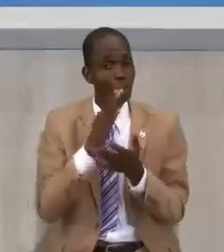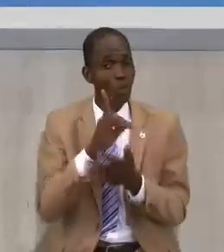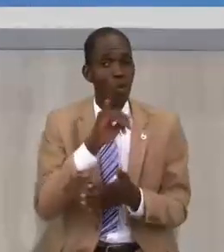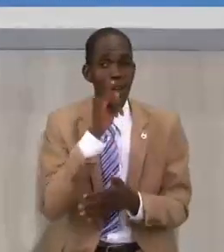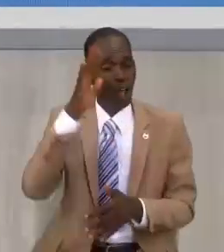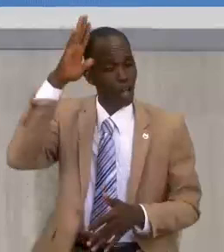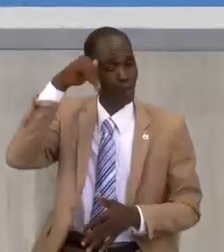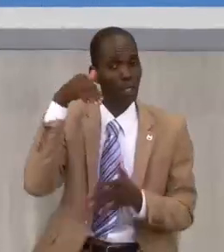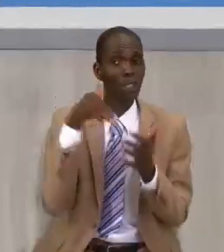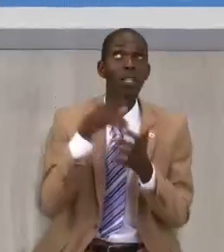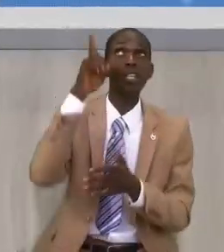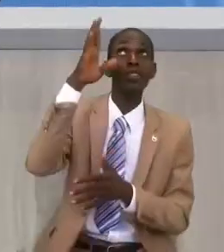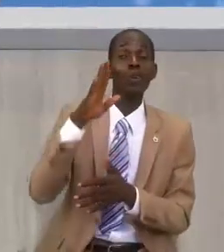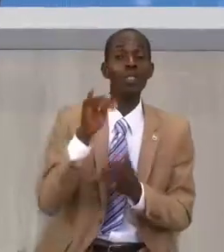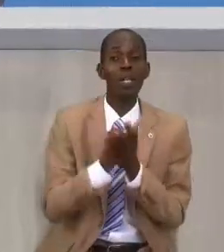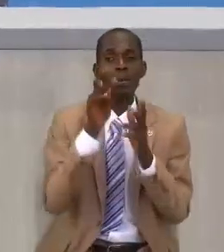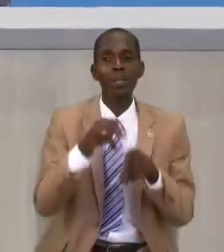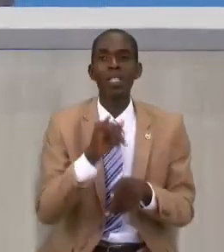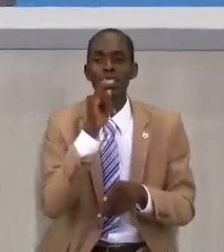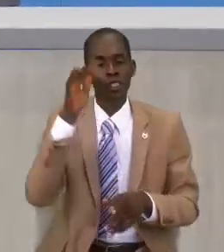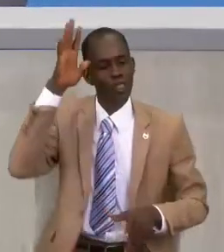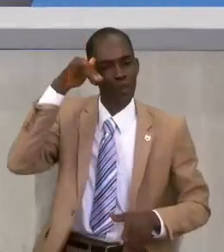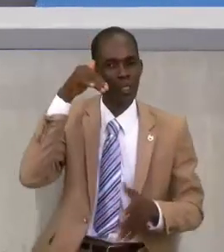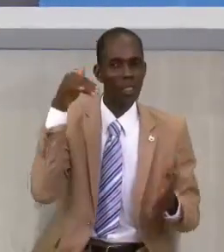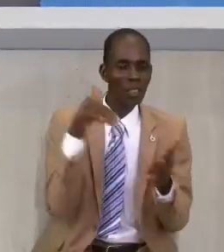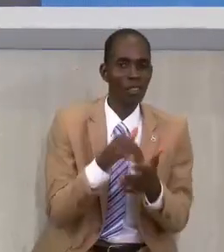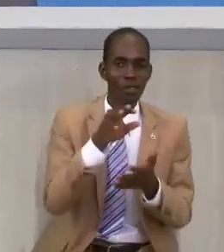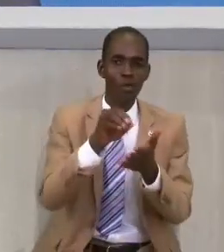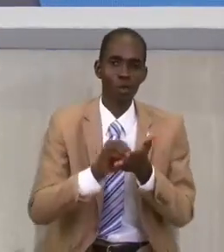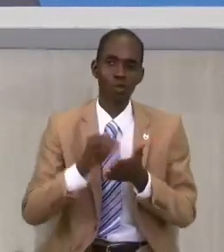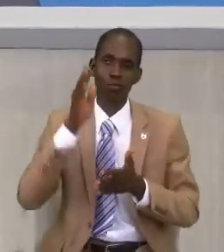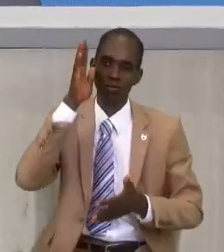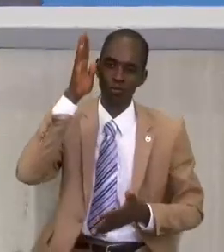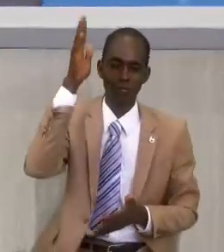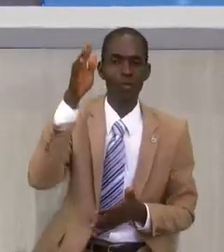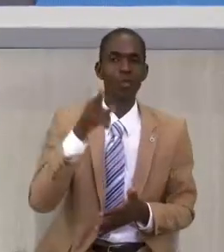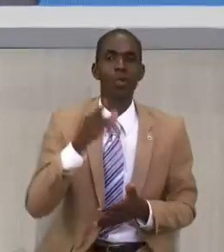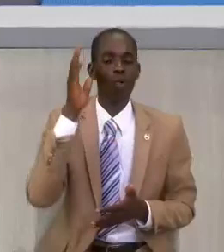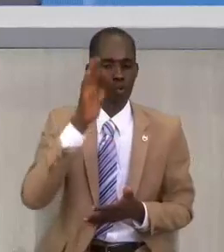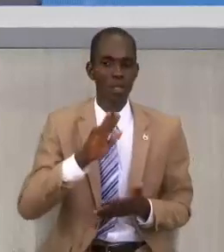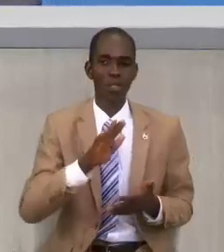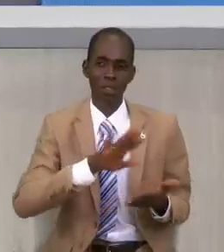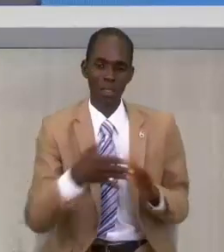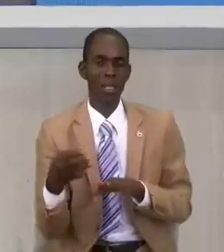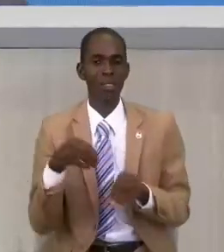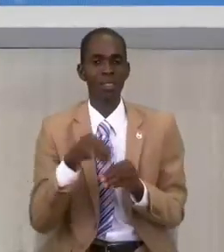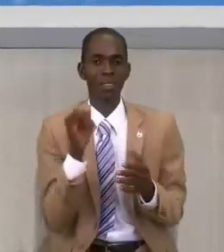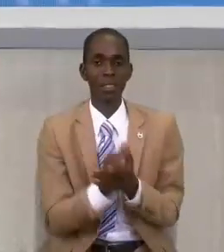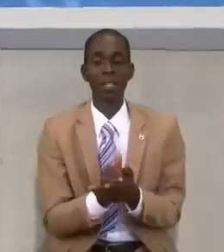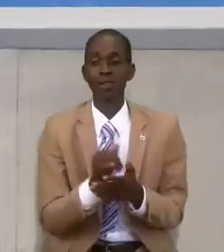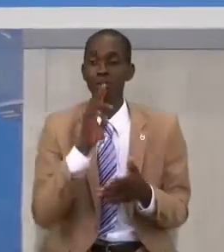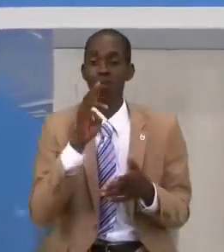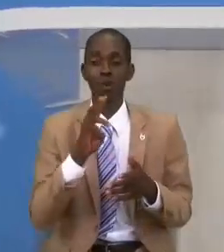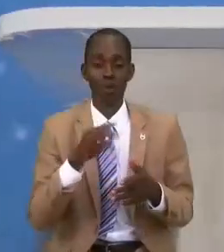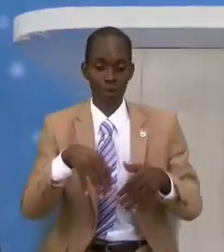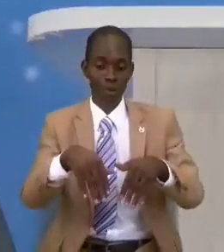own destiny. He's going to die right there in the watery grave. That they will not even give him state burial.